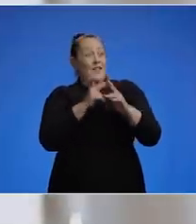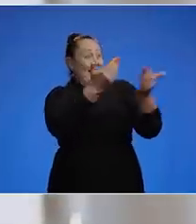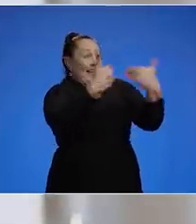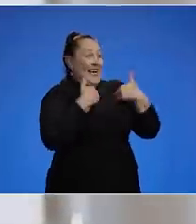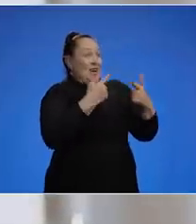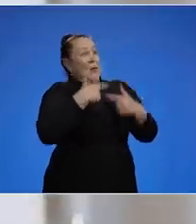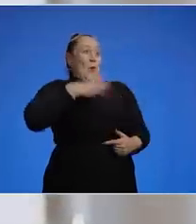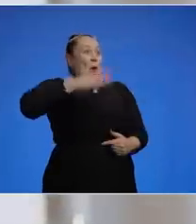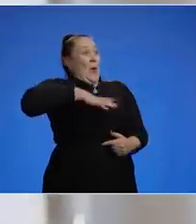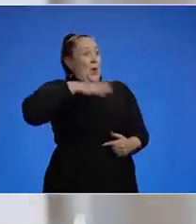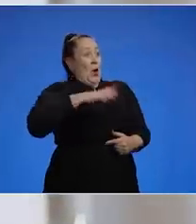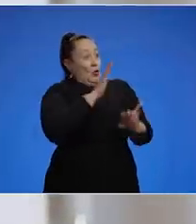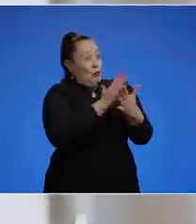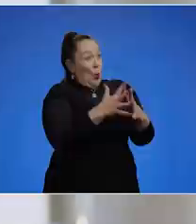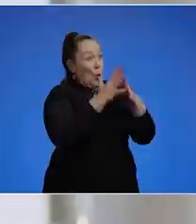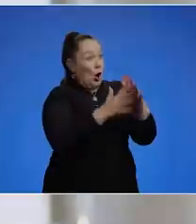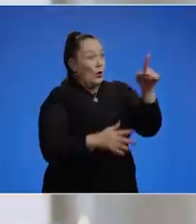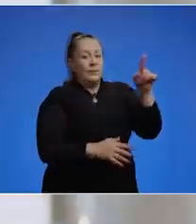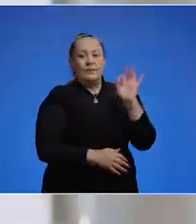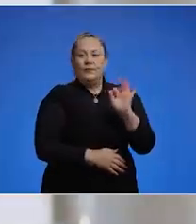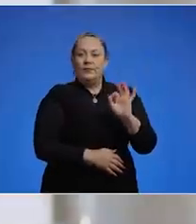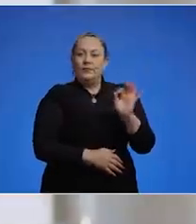own desires.